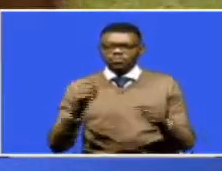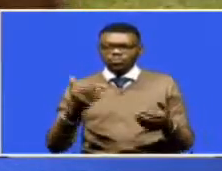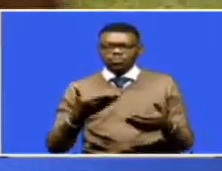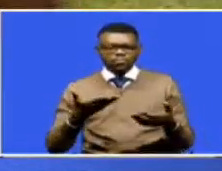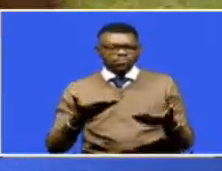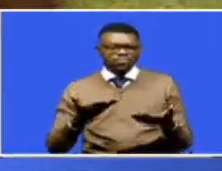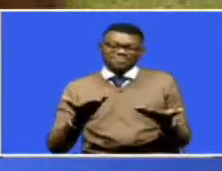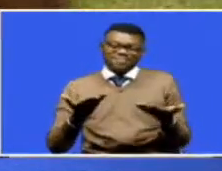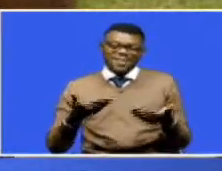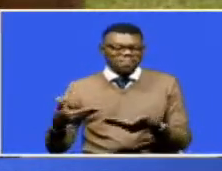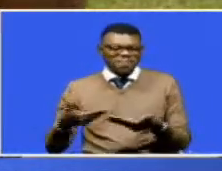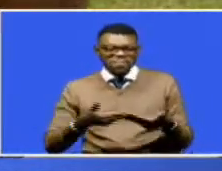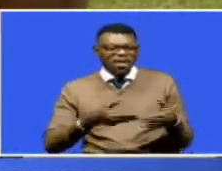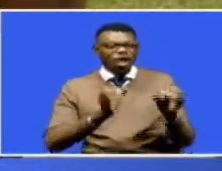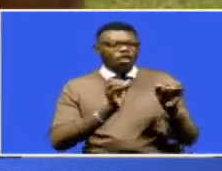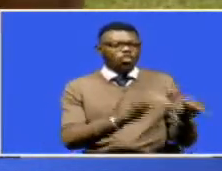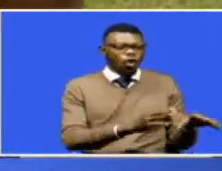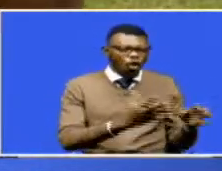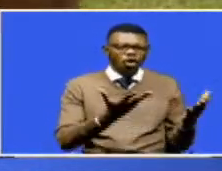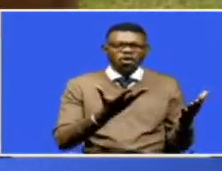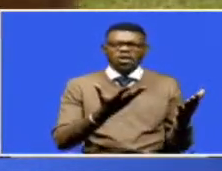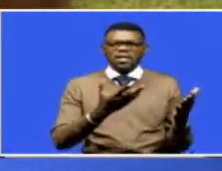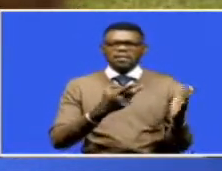bathtub because the constituency